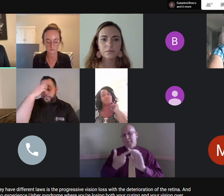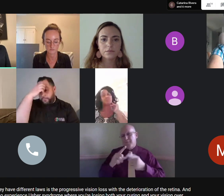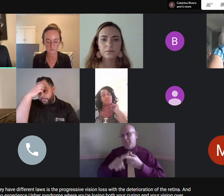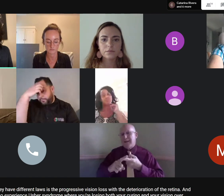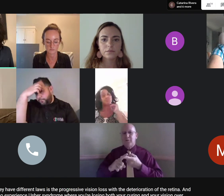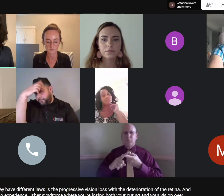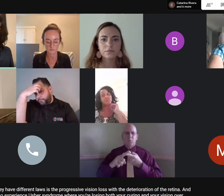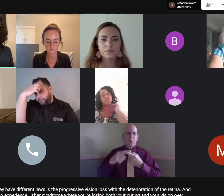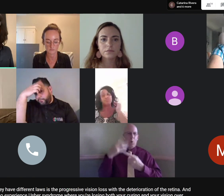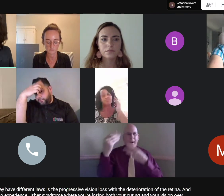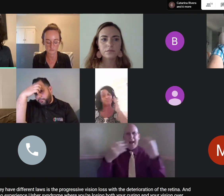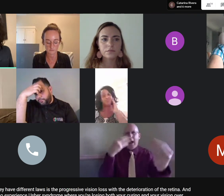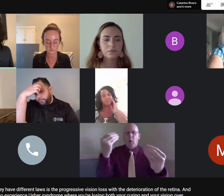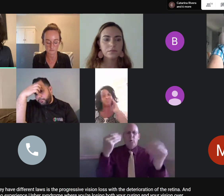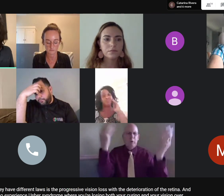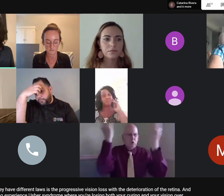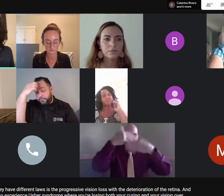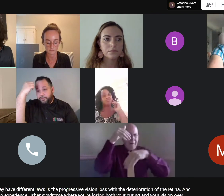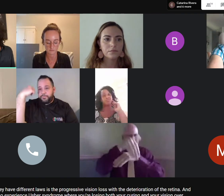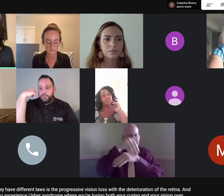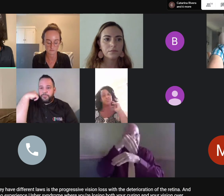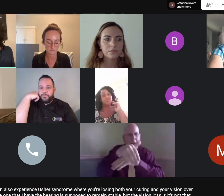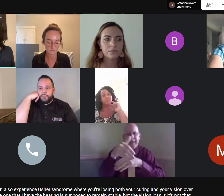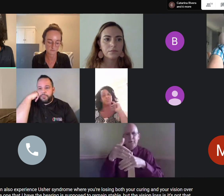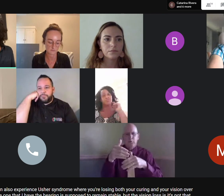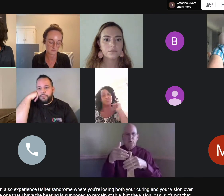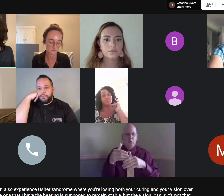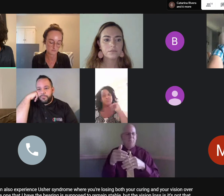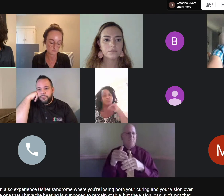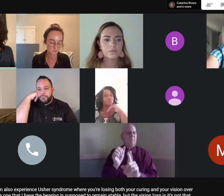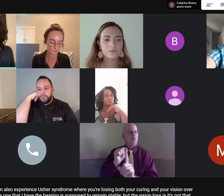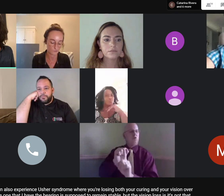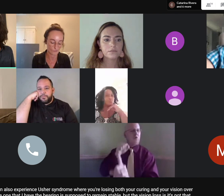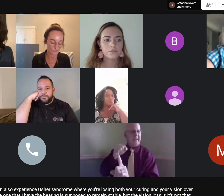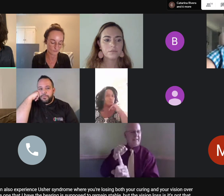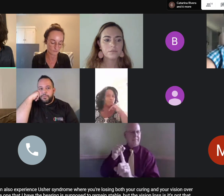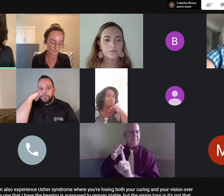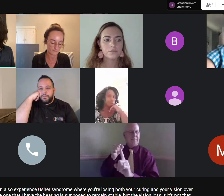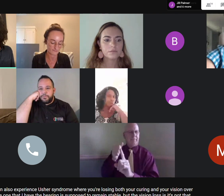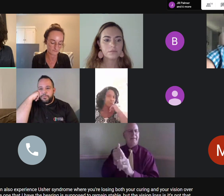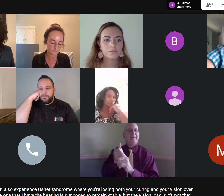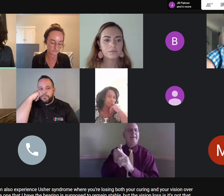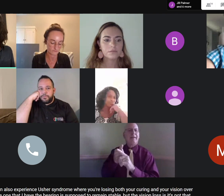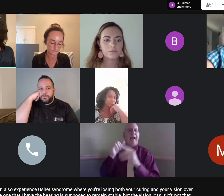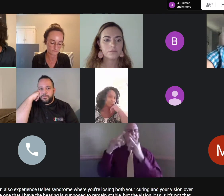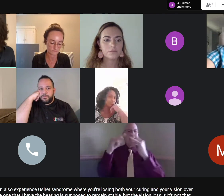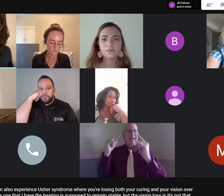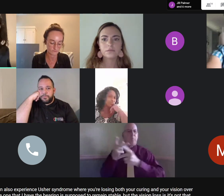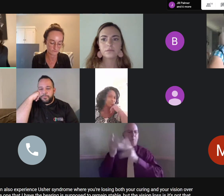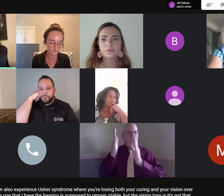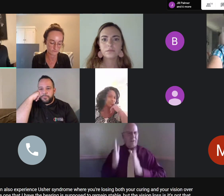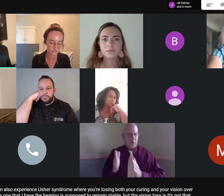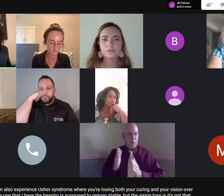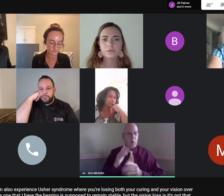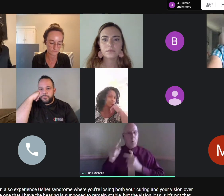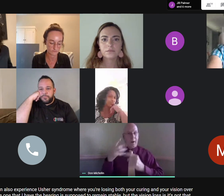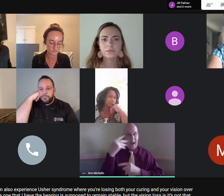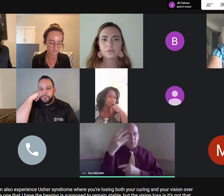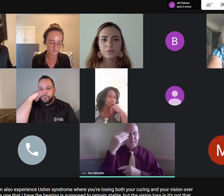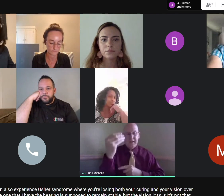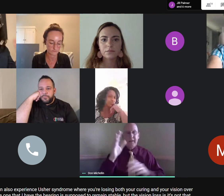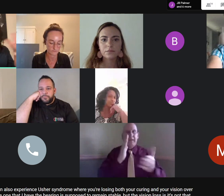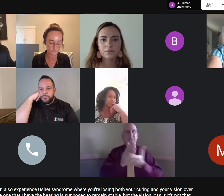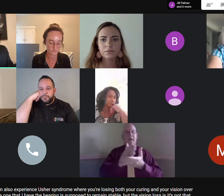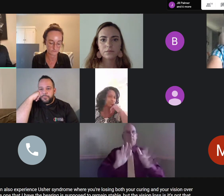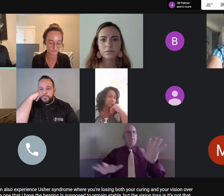out into the darkness at night to play a prank on one of our instructors at camp. And as soon as I got outside, I